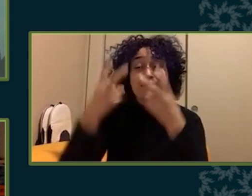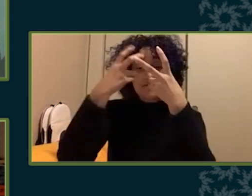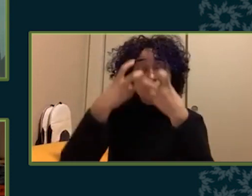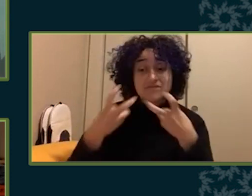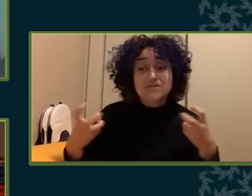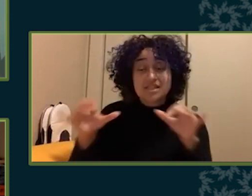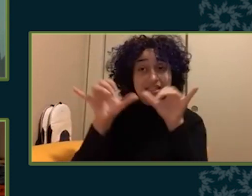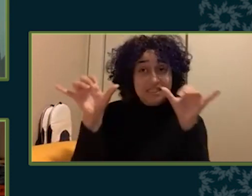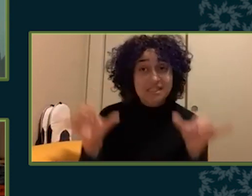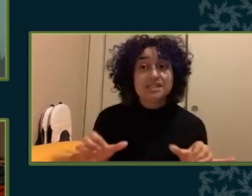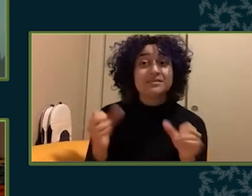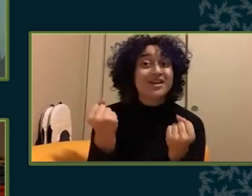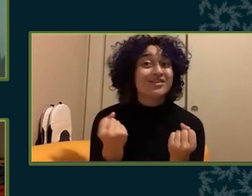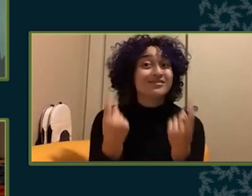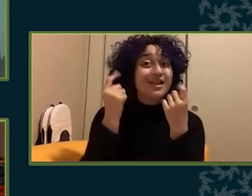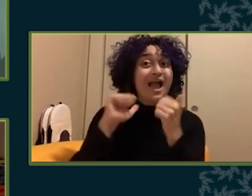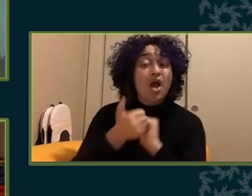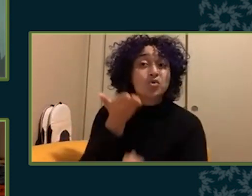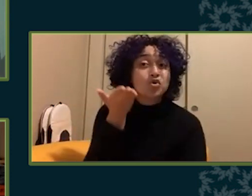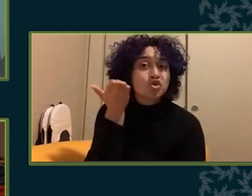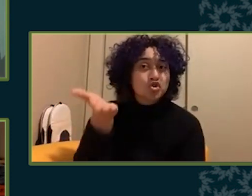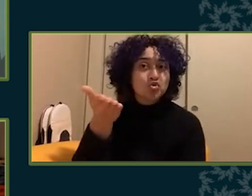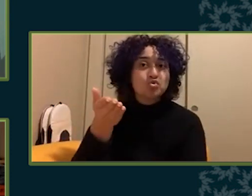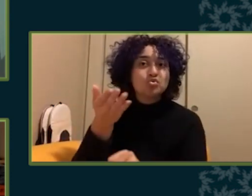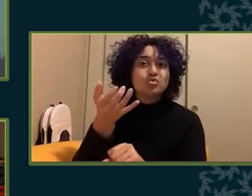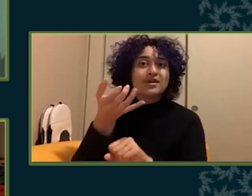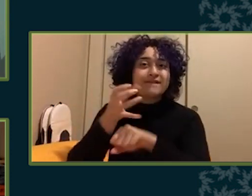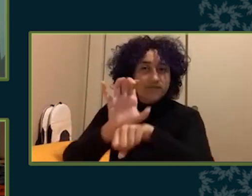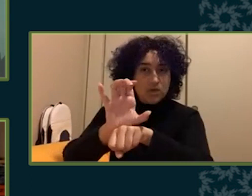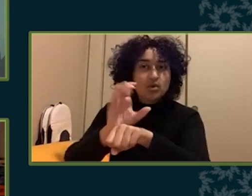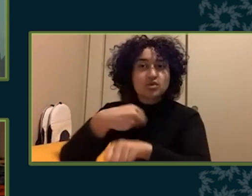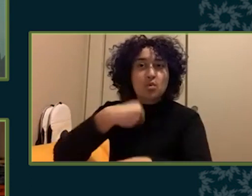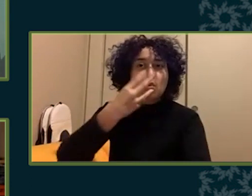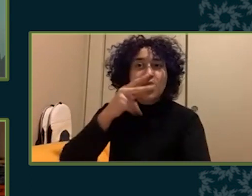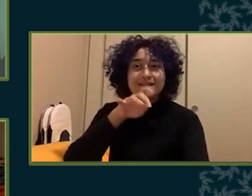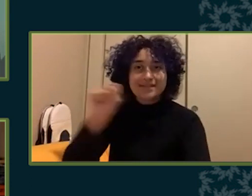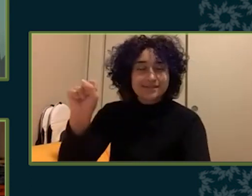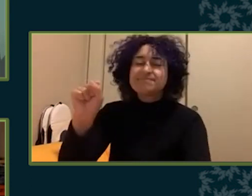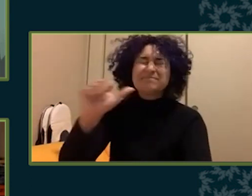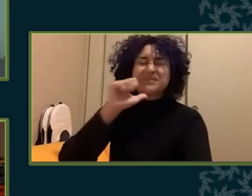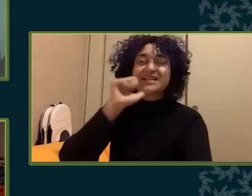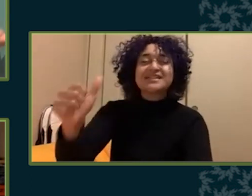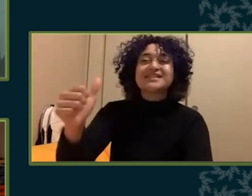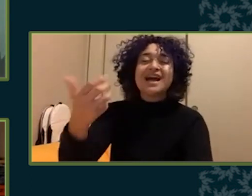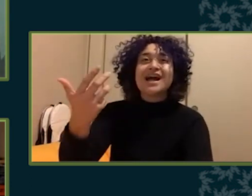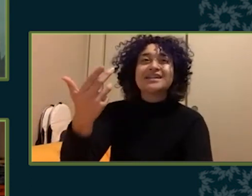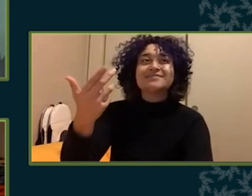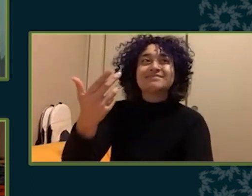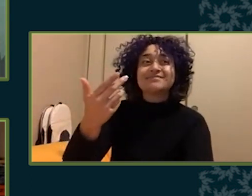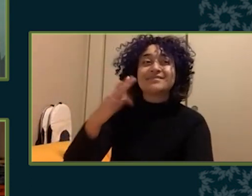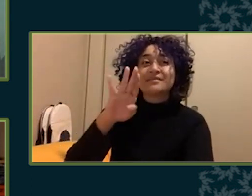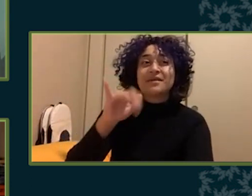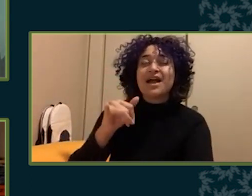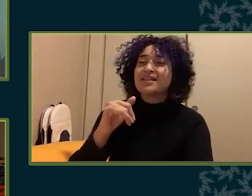system is understanding how you enforce it, right? And it's not necessarily like by the video that you're